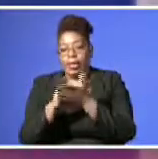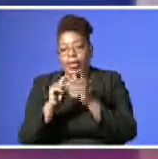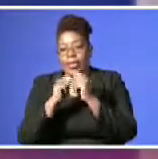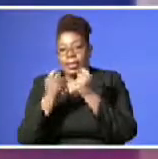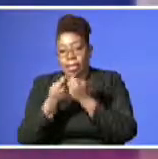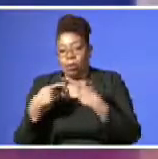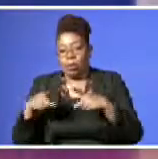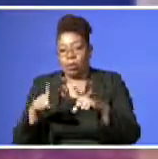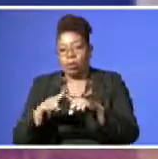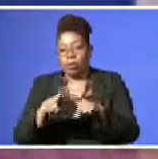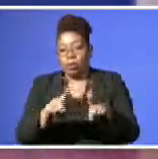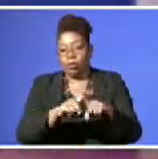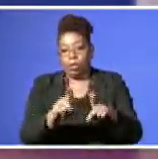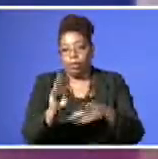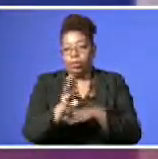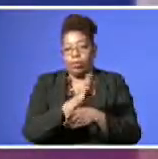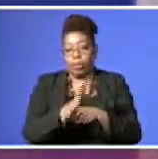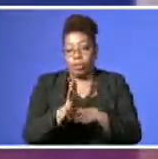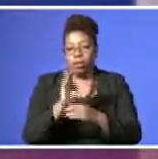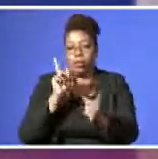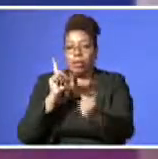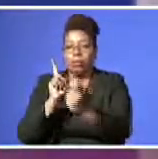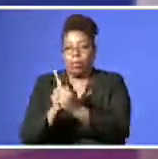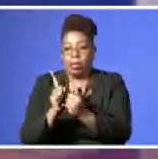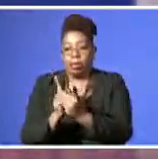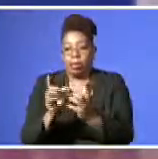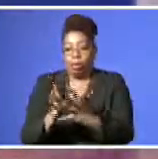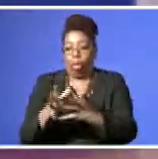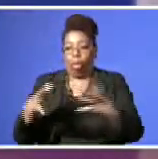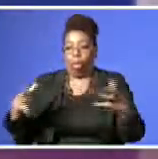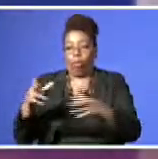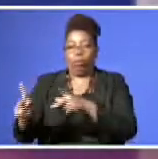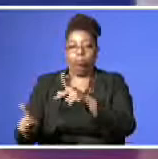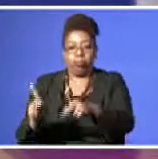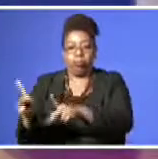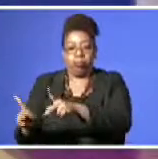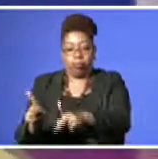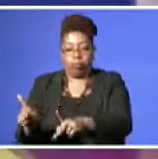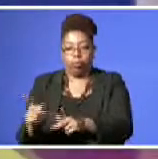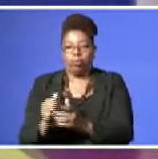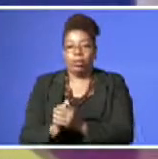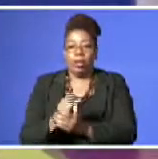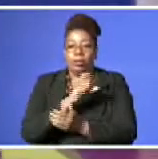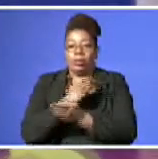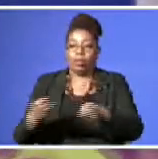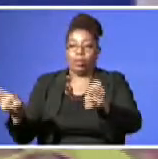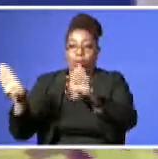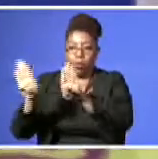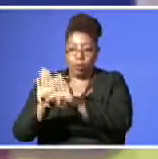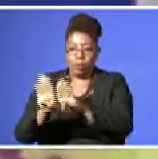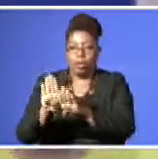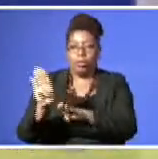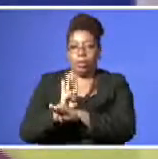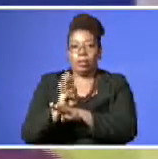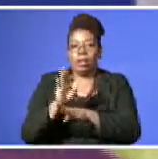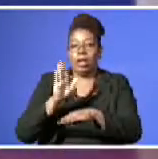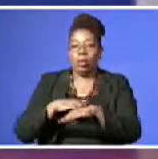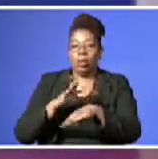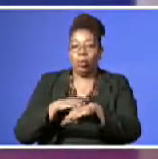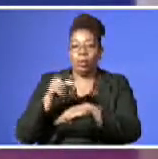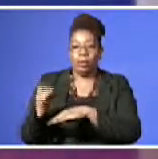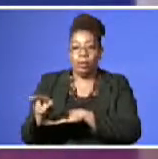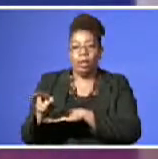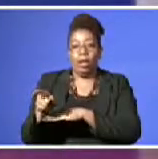to a number of Abaco businesses where they met large numbers of persons gathered. The police shut down the operations and warned patrons